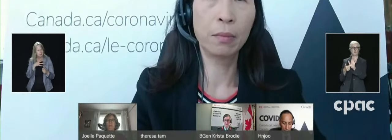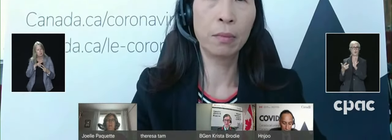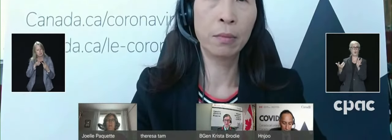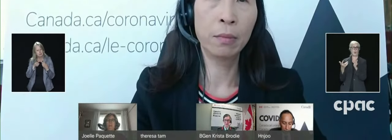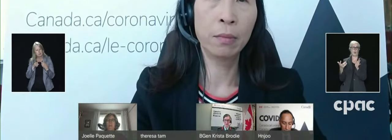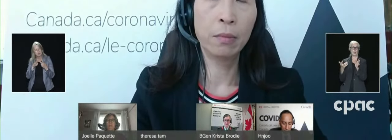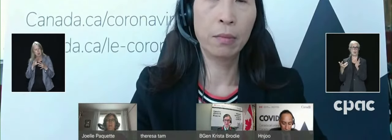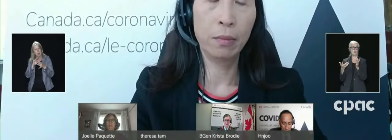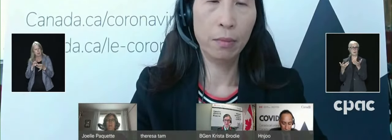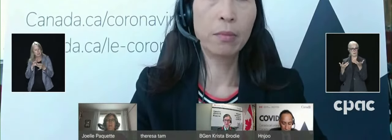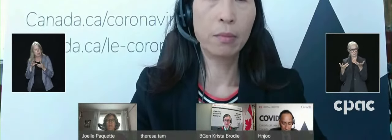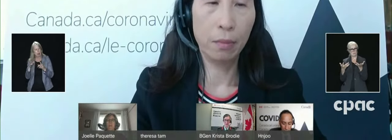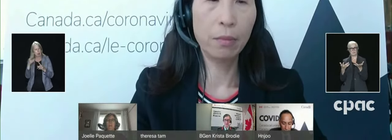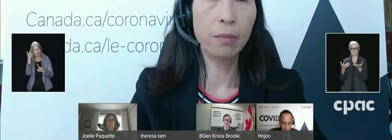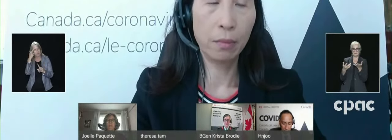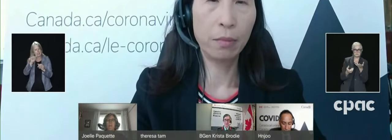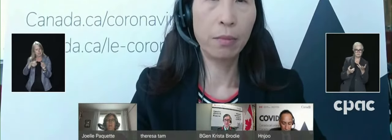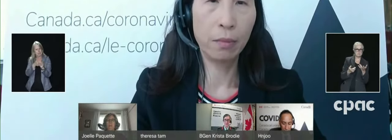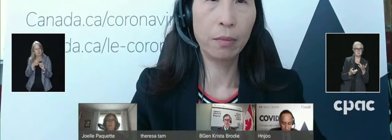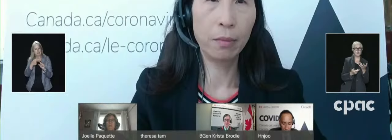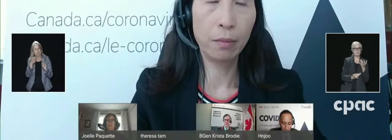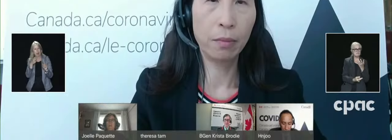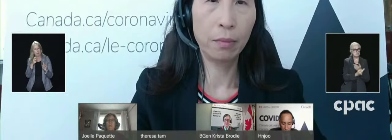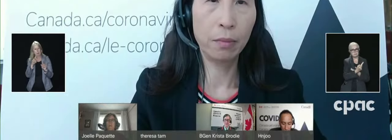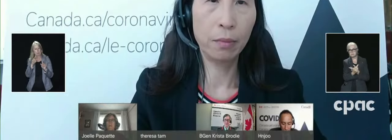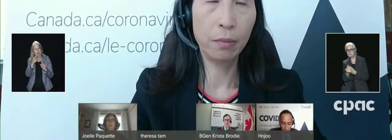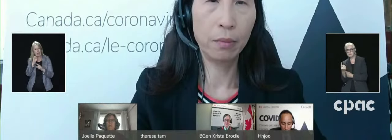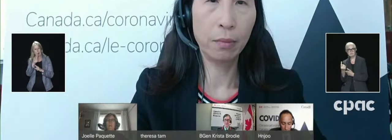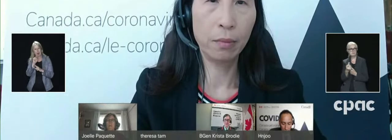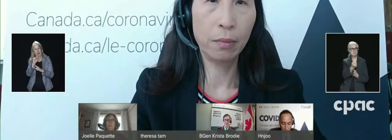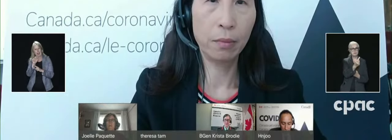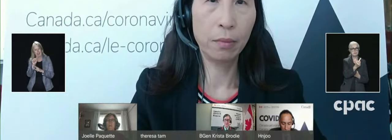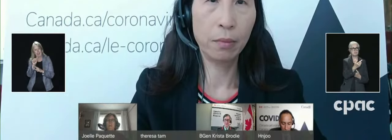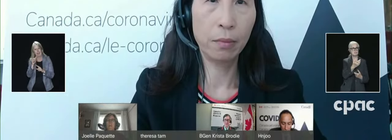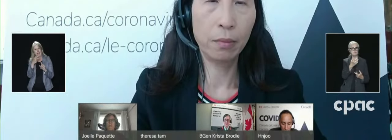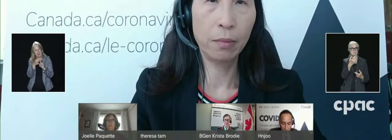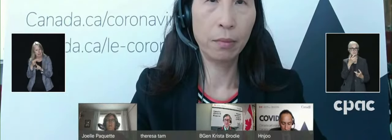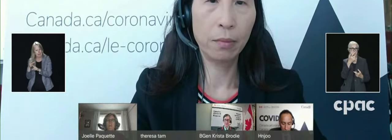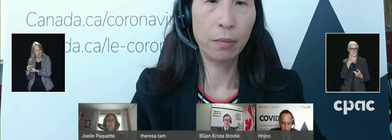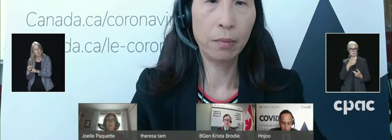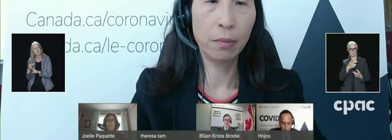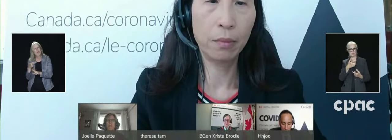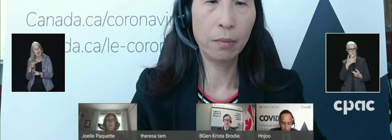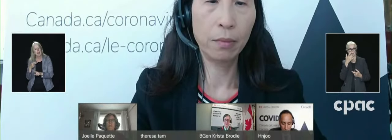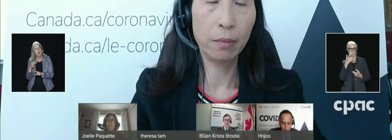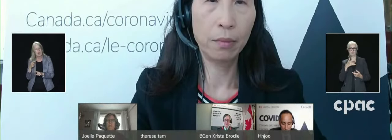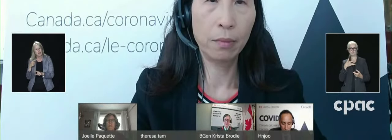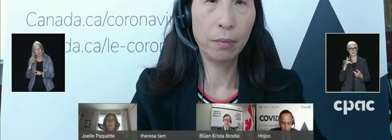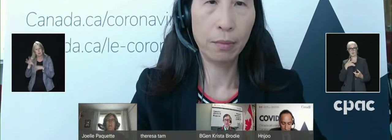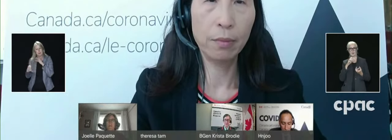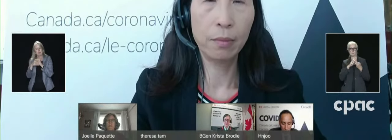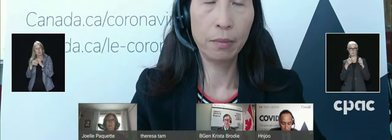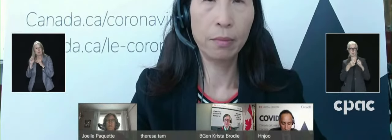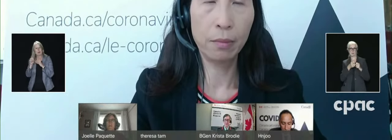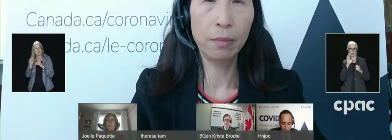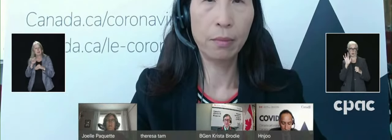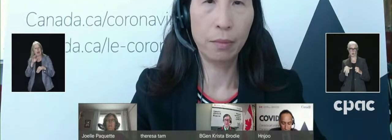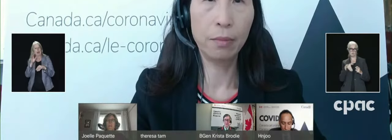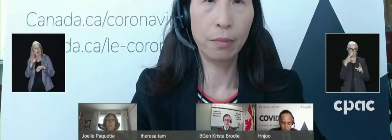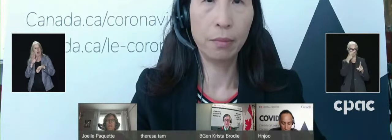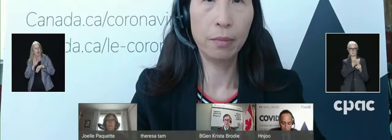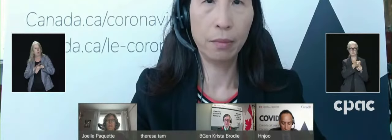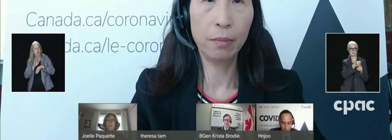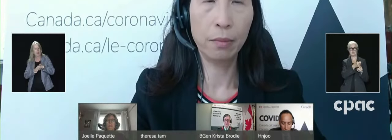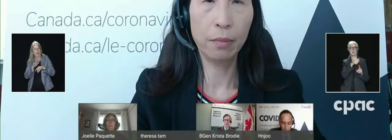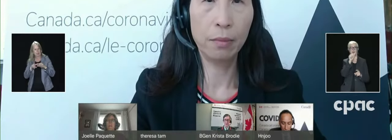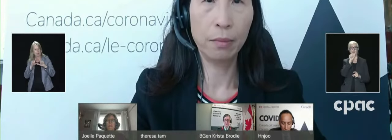the mRNA vaccines. One of the big takeaways was that the FDA was going to add a warning to the product information. So is